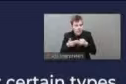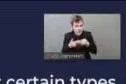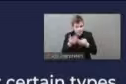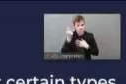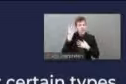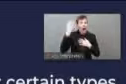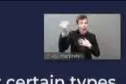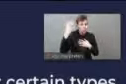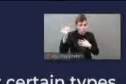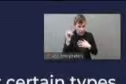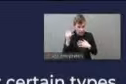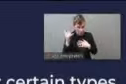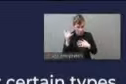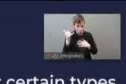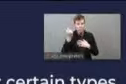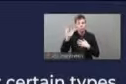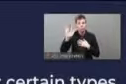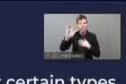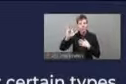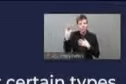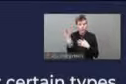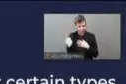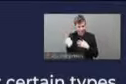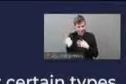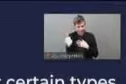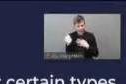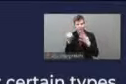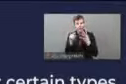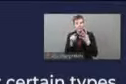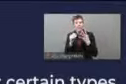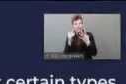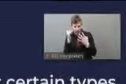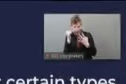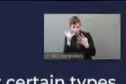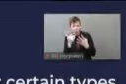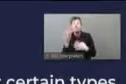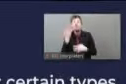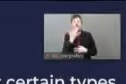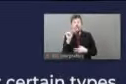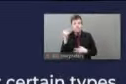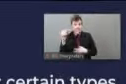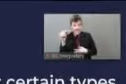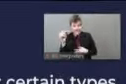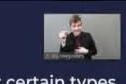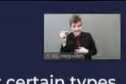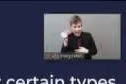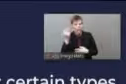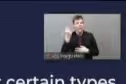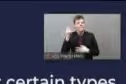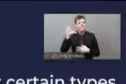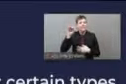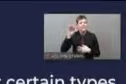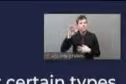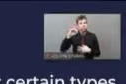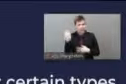we're showing that, 50% outdoor, 25% indoor. You get to